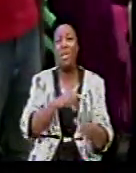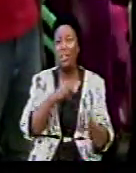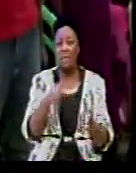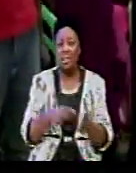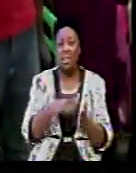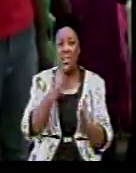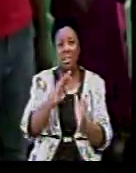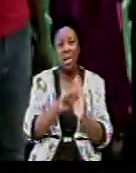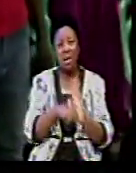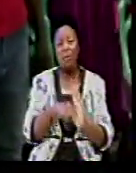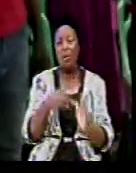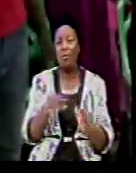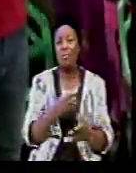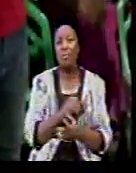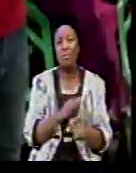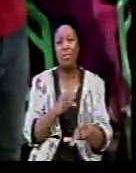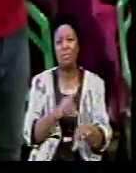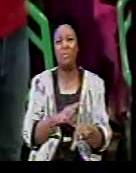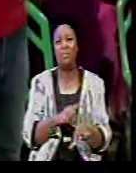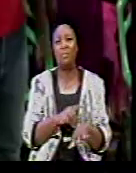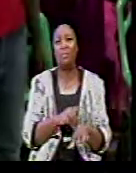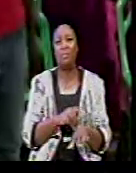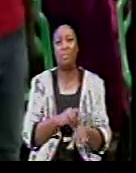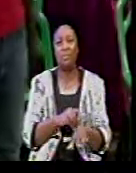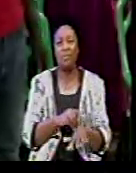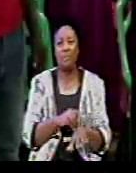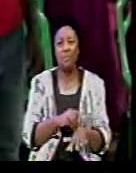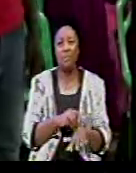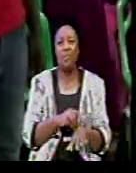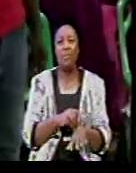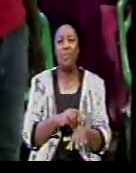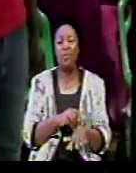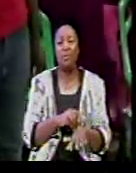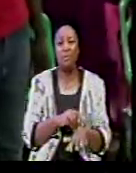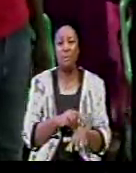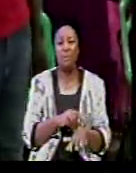Pray. This is the hour of freedom.